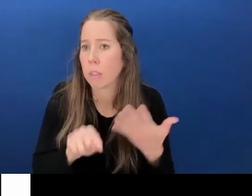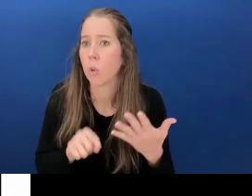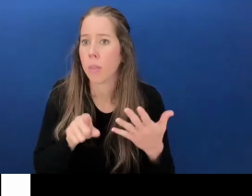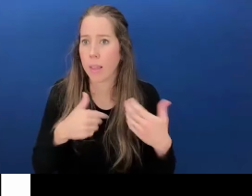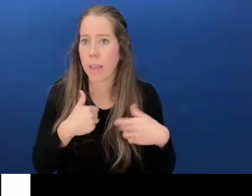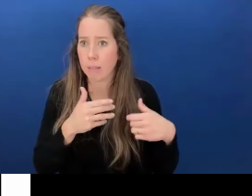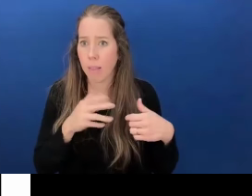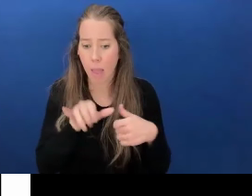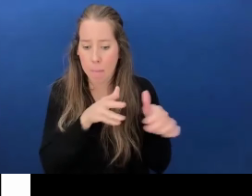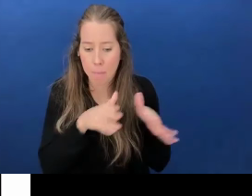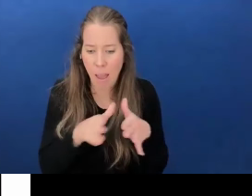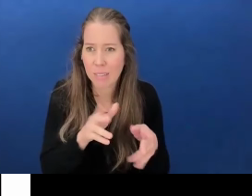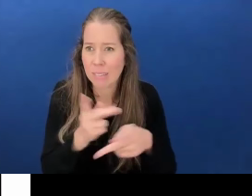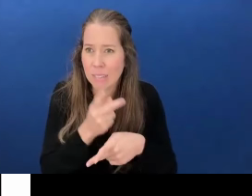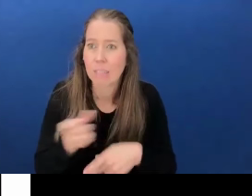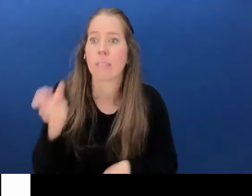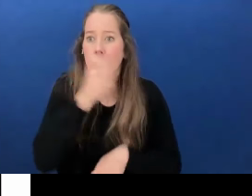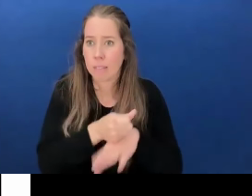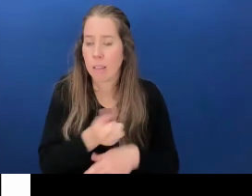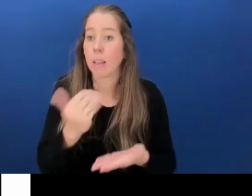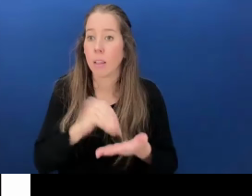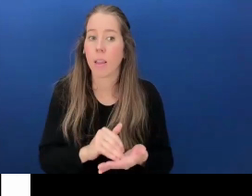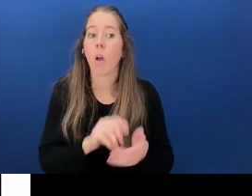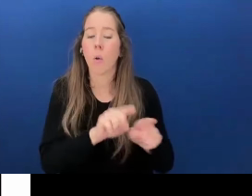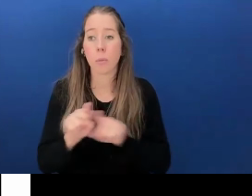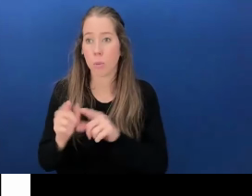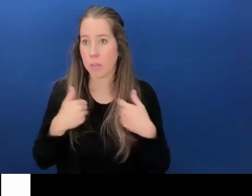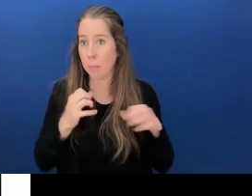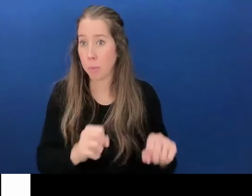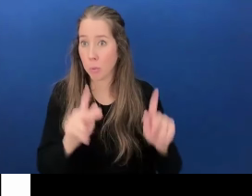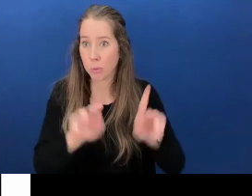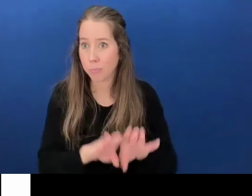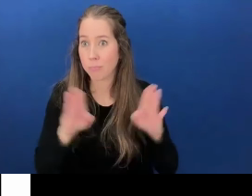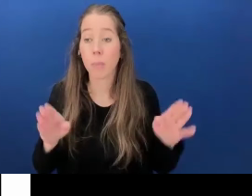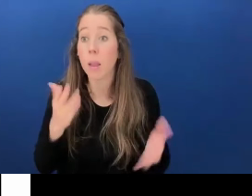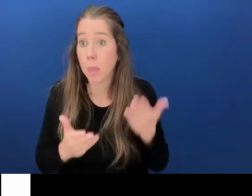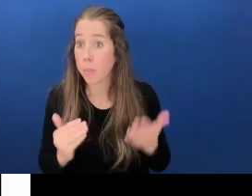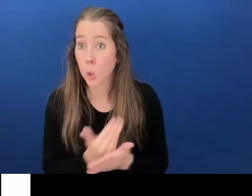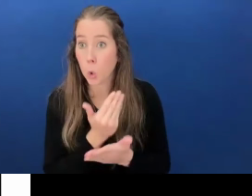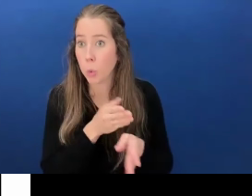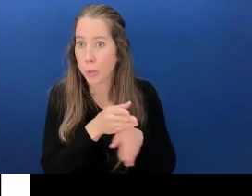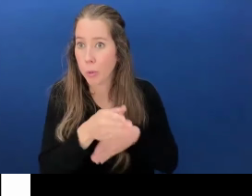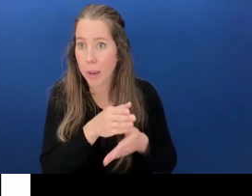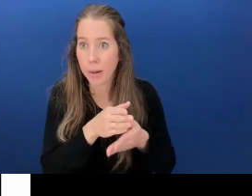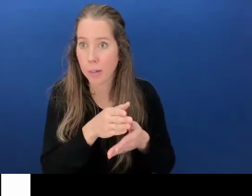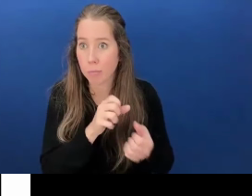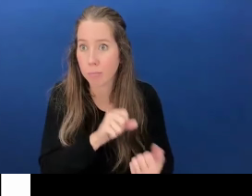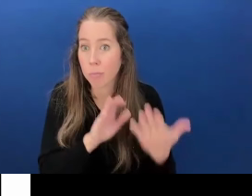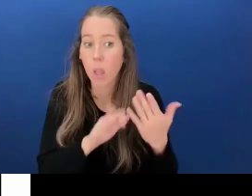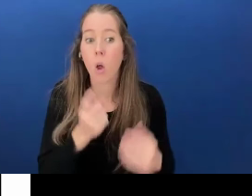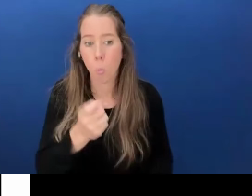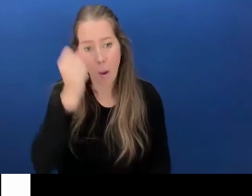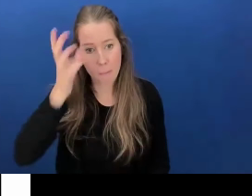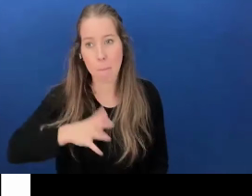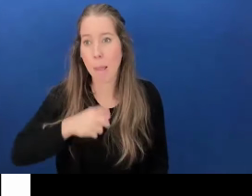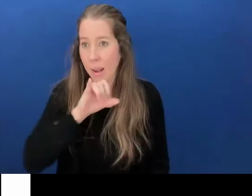were before. But it also opens up those opportunities for them. Maybe if this is a totally new career path. One of the gentlemen that was in this program,